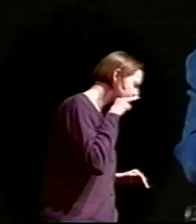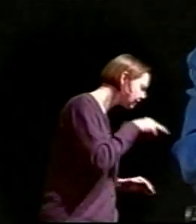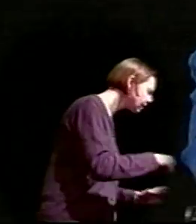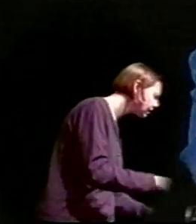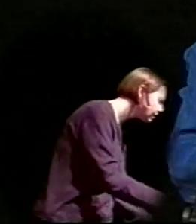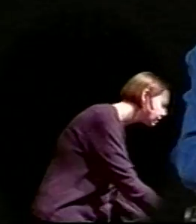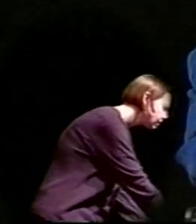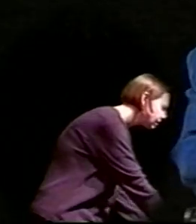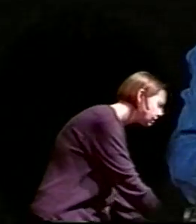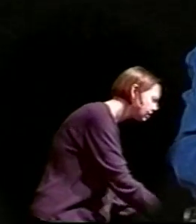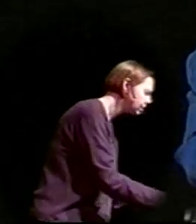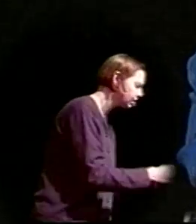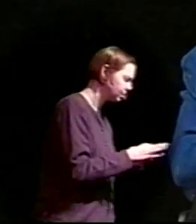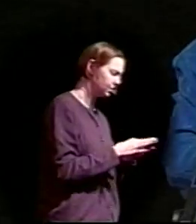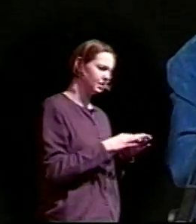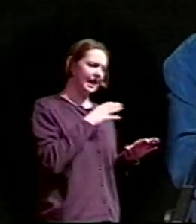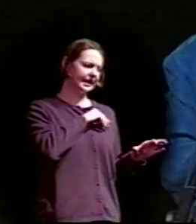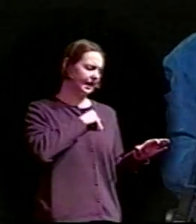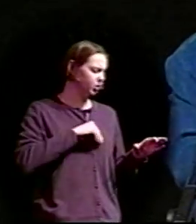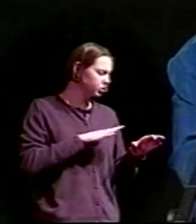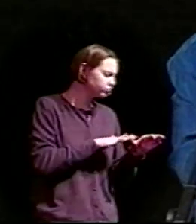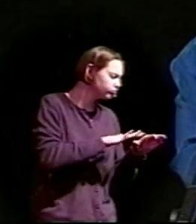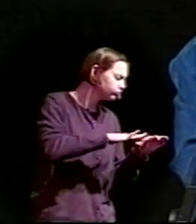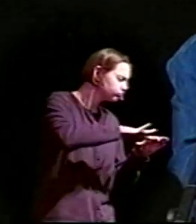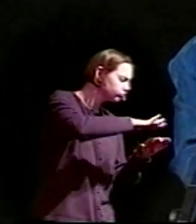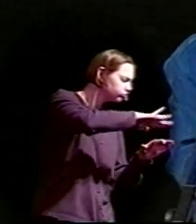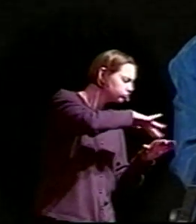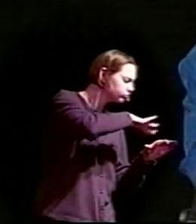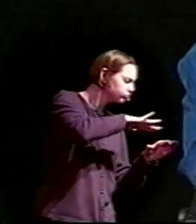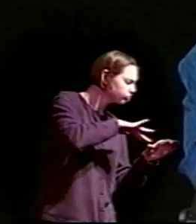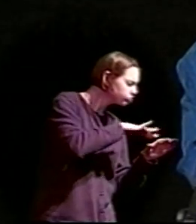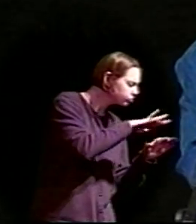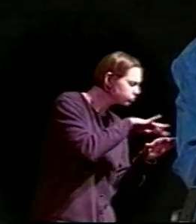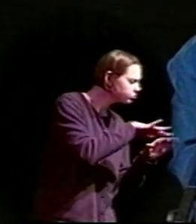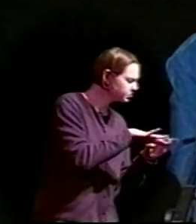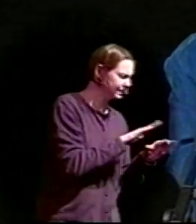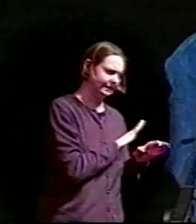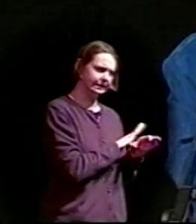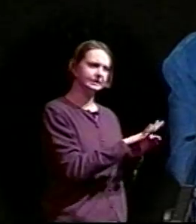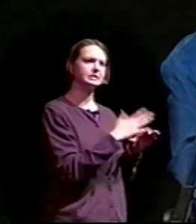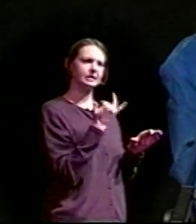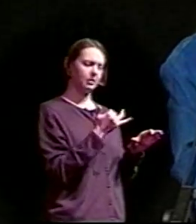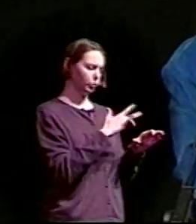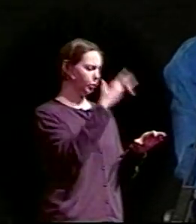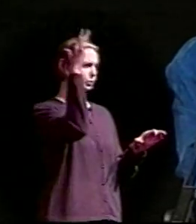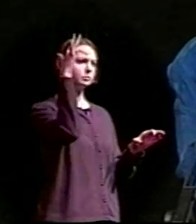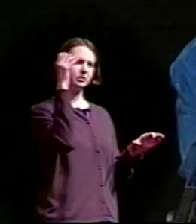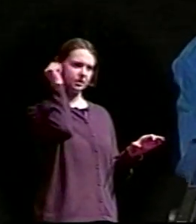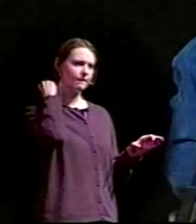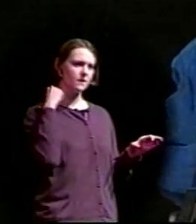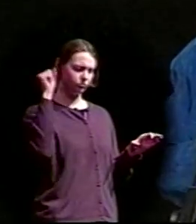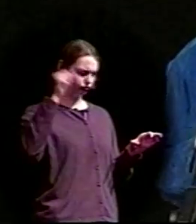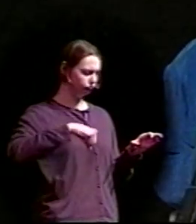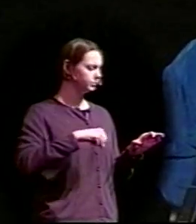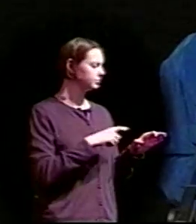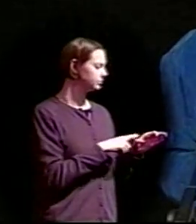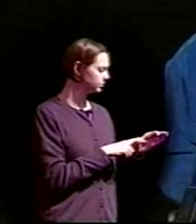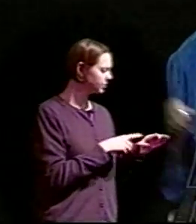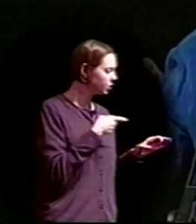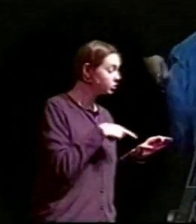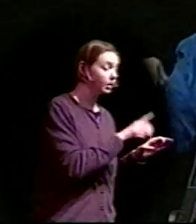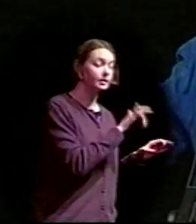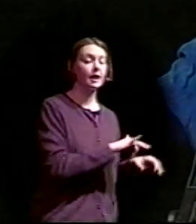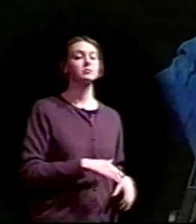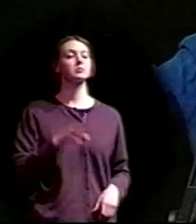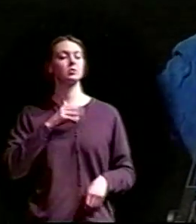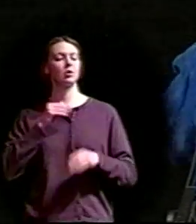his handkerchief, he polished it up, and it polished up so cleanly it was definitely silver. And while he was doing that, the restaurant owner reached into